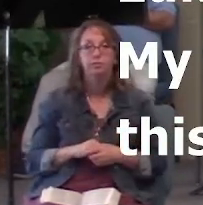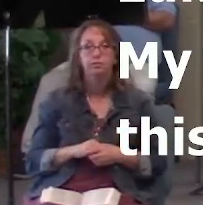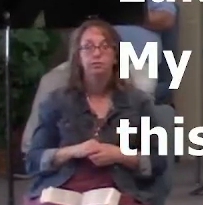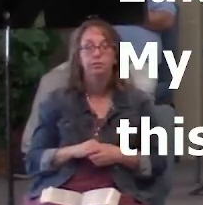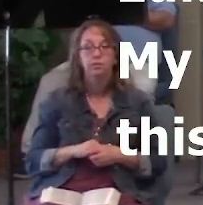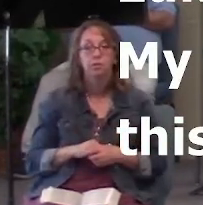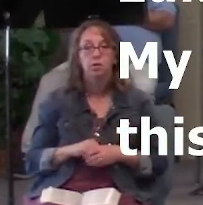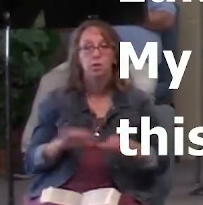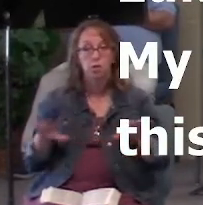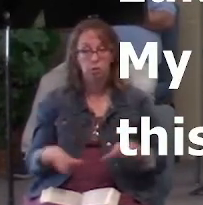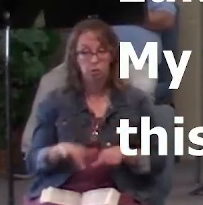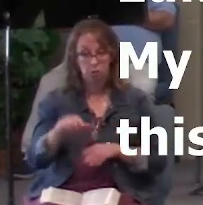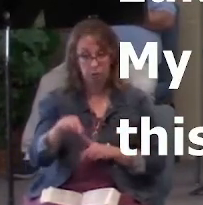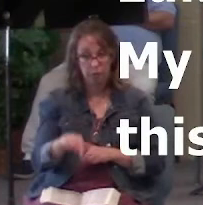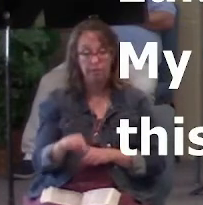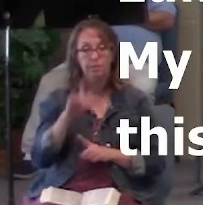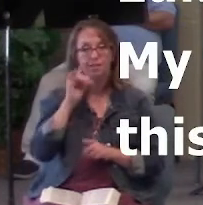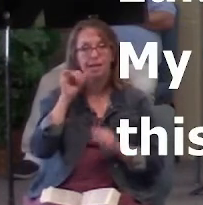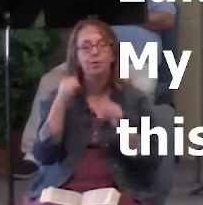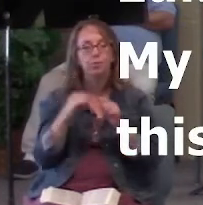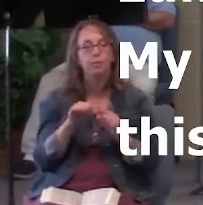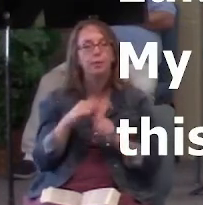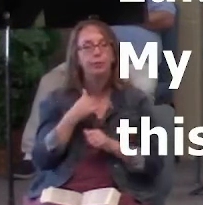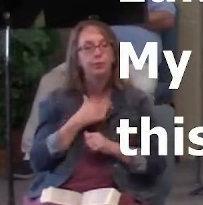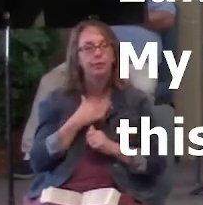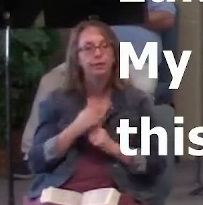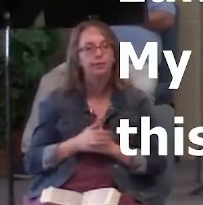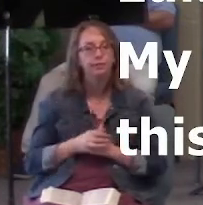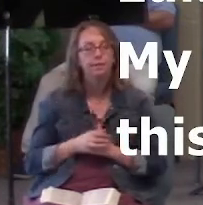Do this in remembrance of me.'"